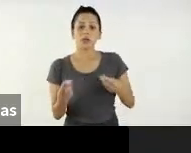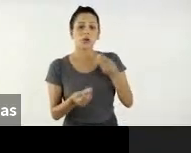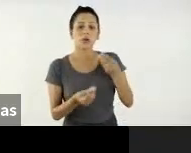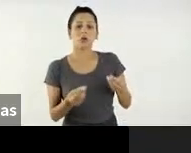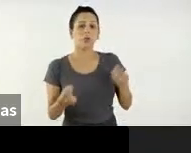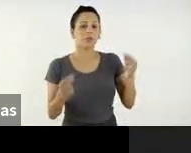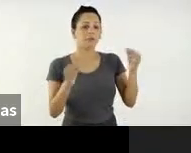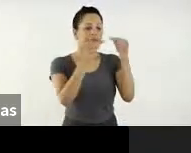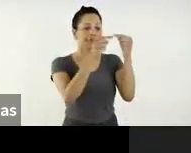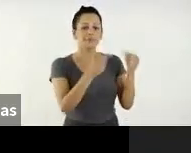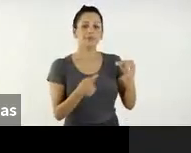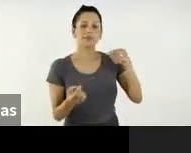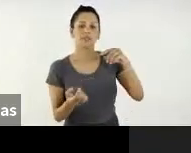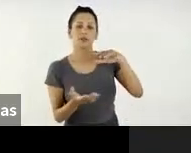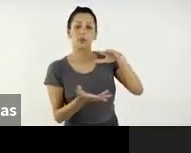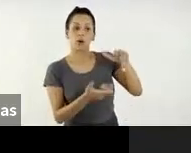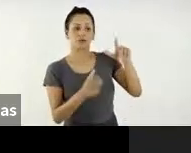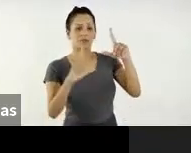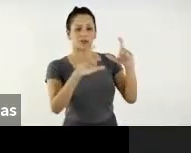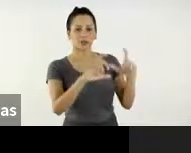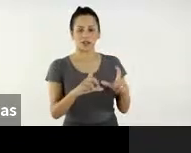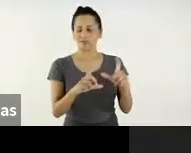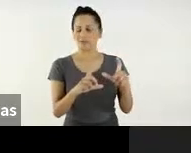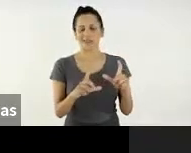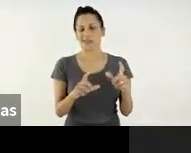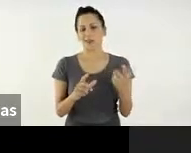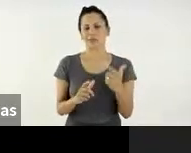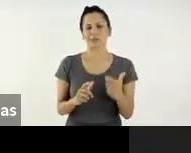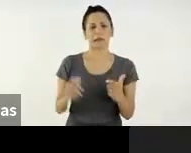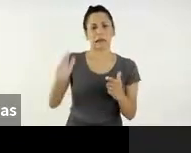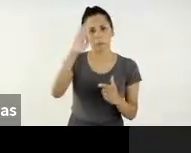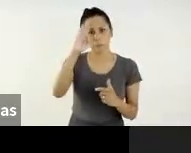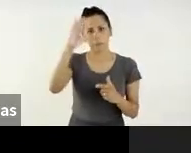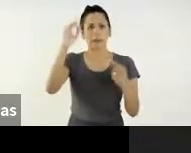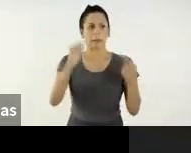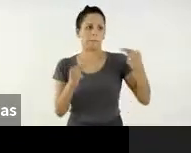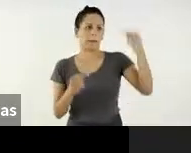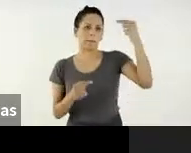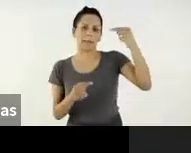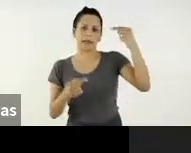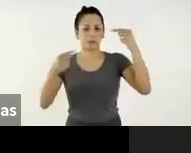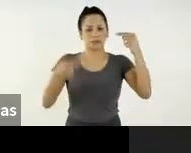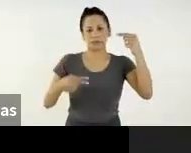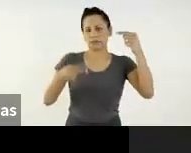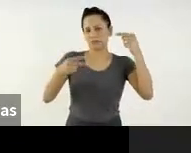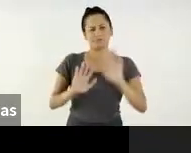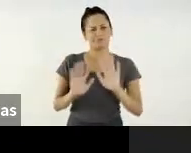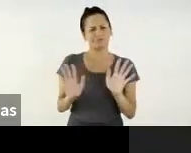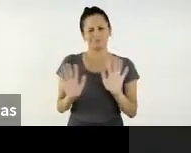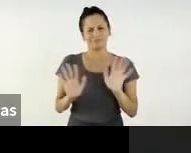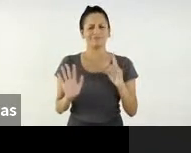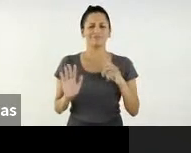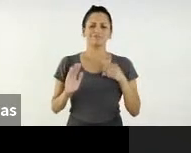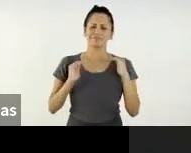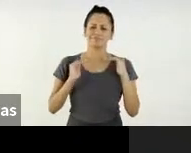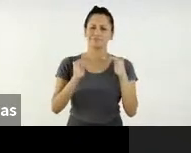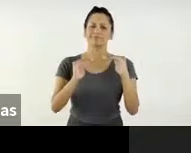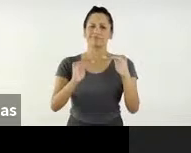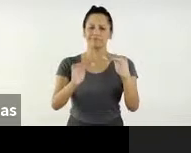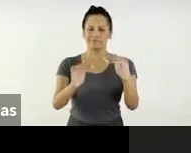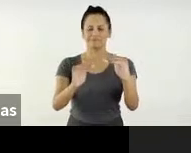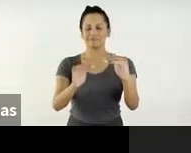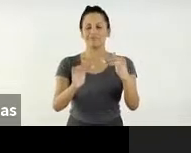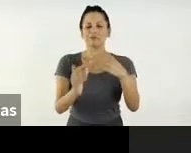implicit hierarchy or scaffolding or sort of manner in which language serves as